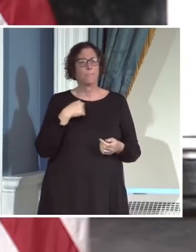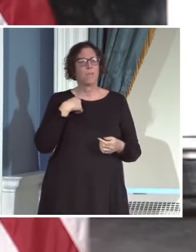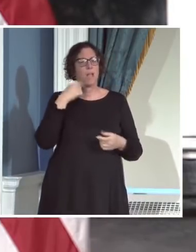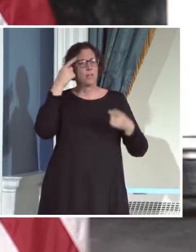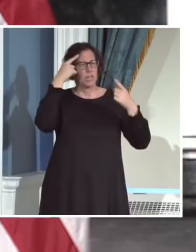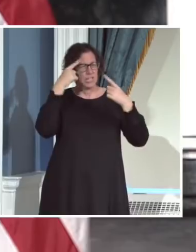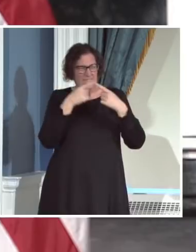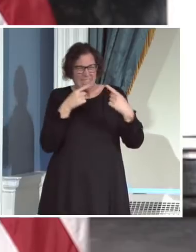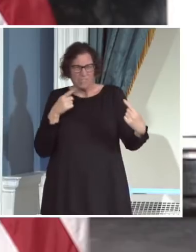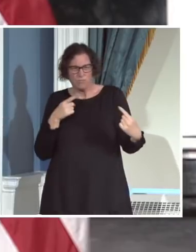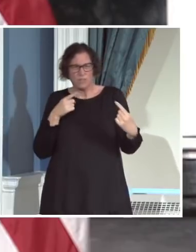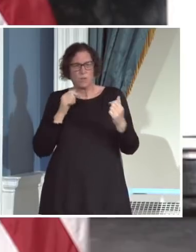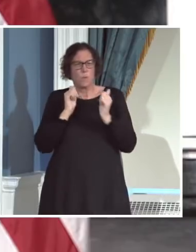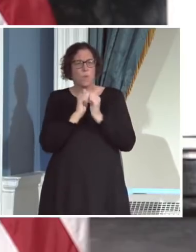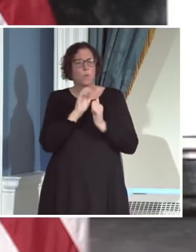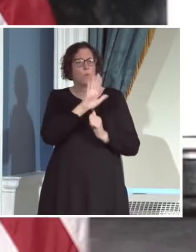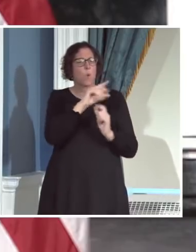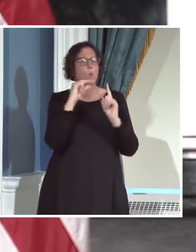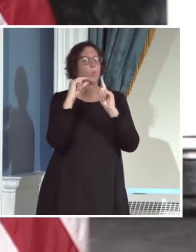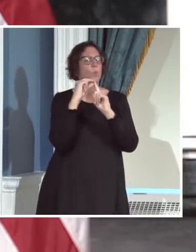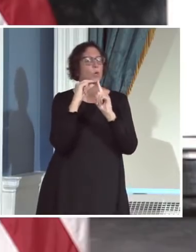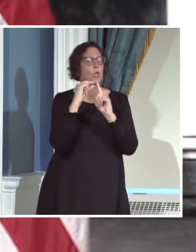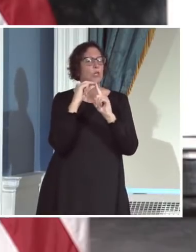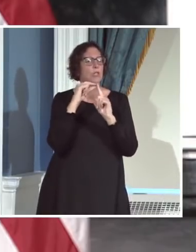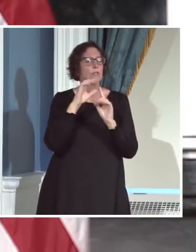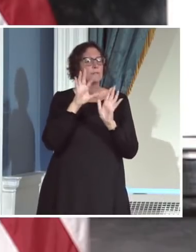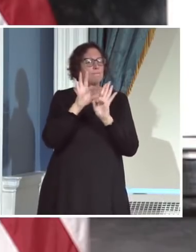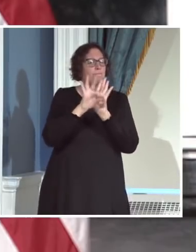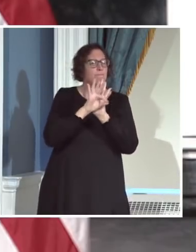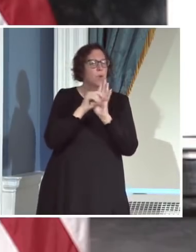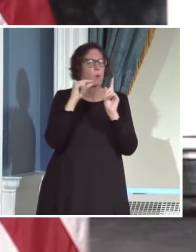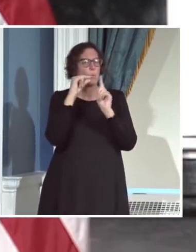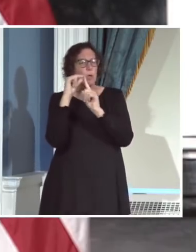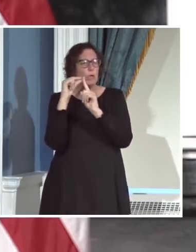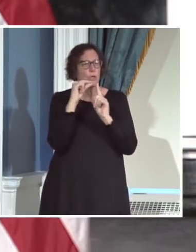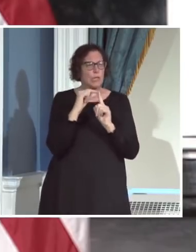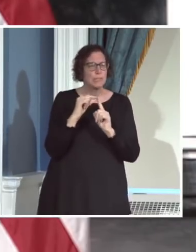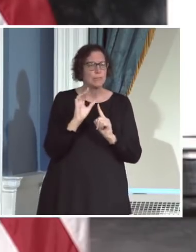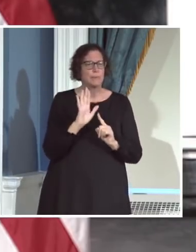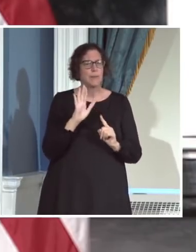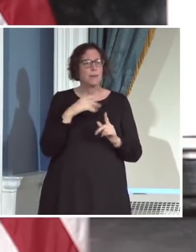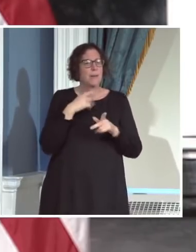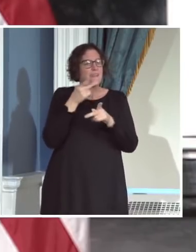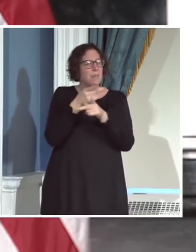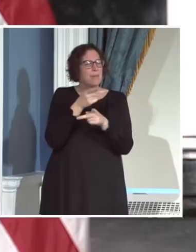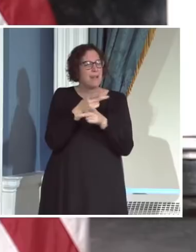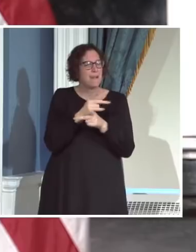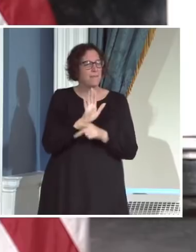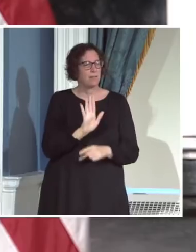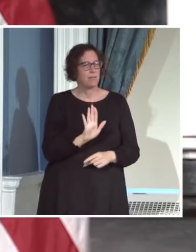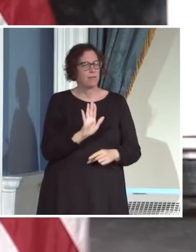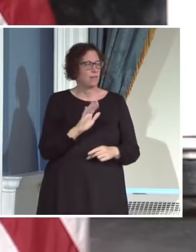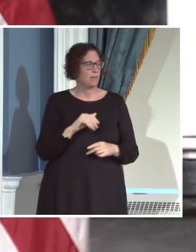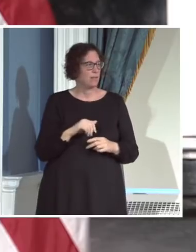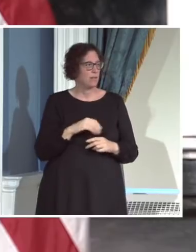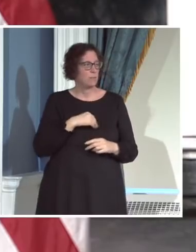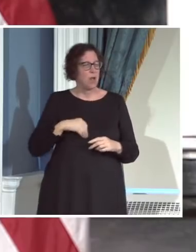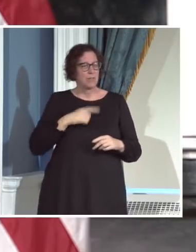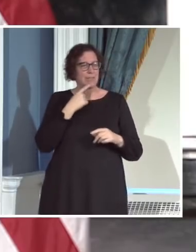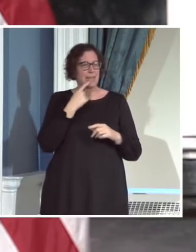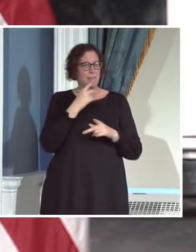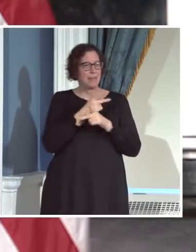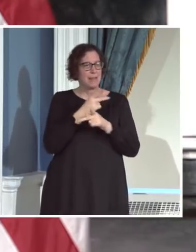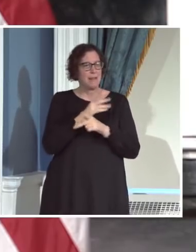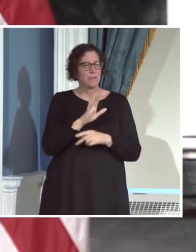What I was saying is I think we have to be careful in this crisis. It's going to be a tough battle. And I